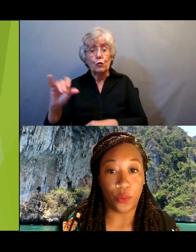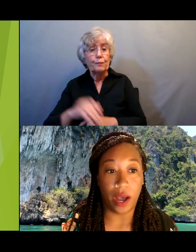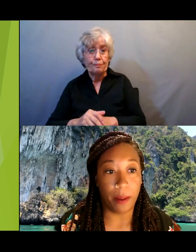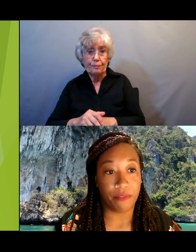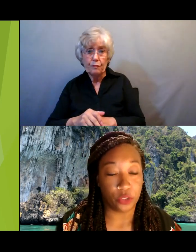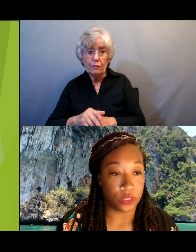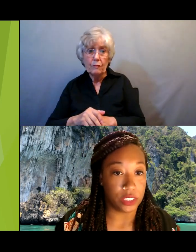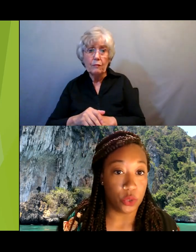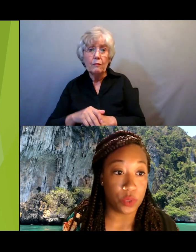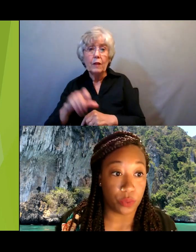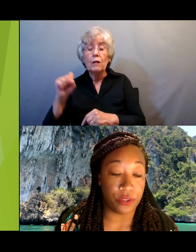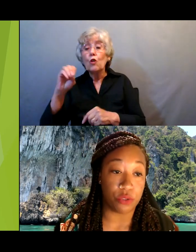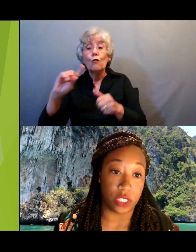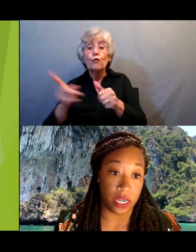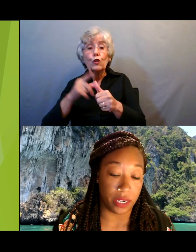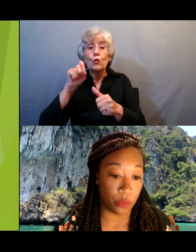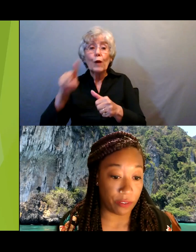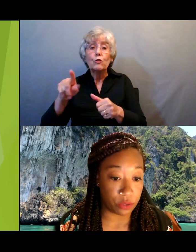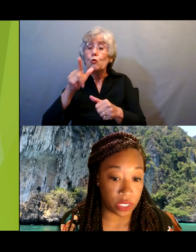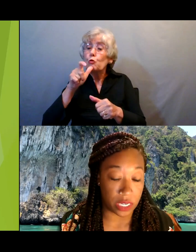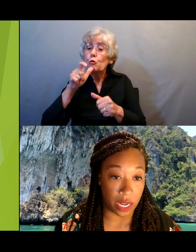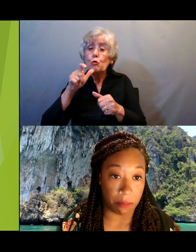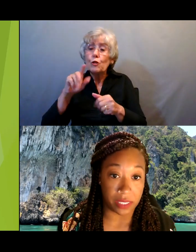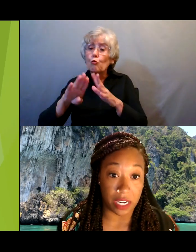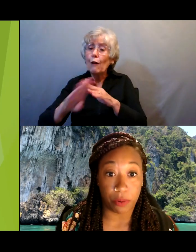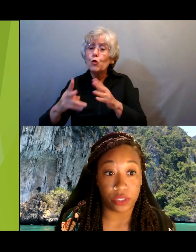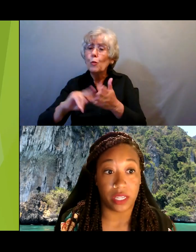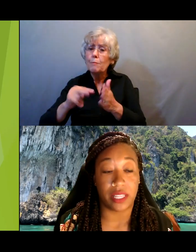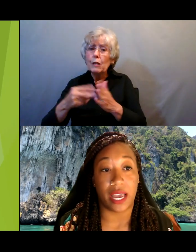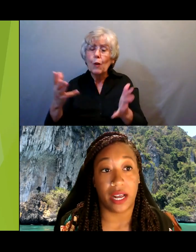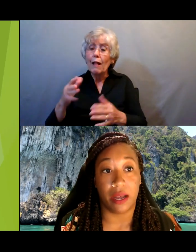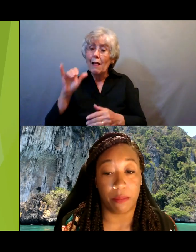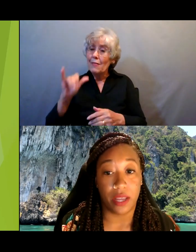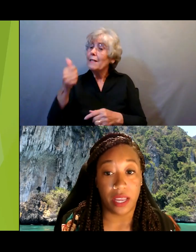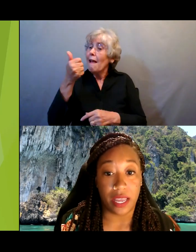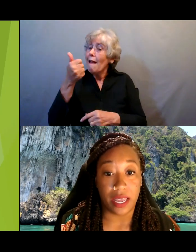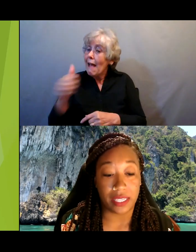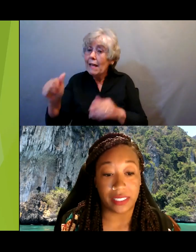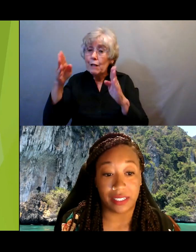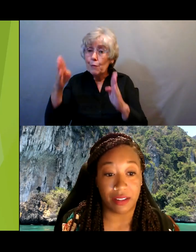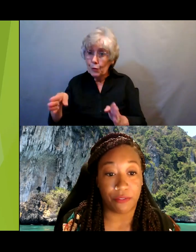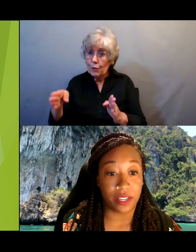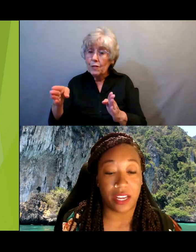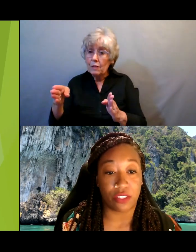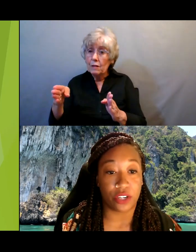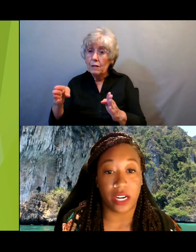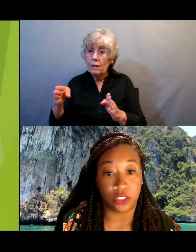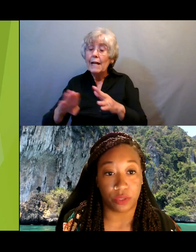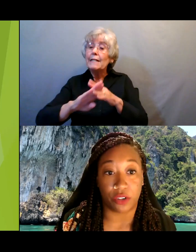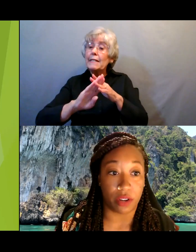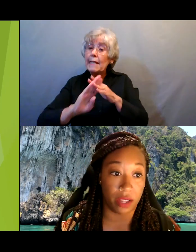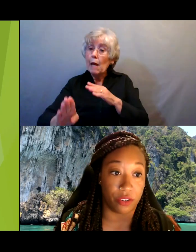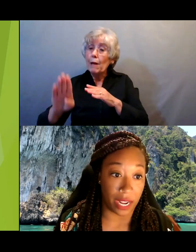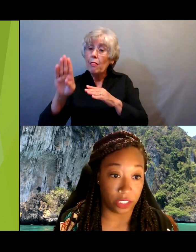So first question is, who is a refugee? And a refugee is any person that is fleeing their